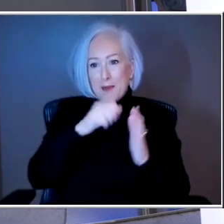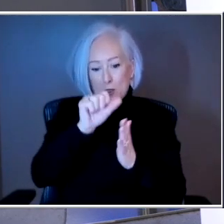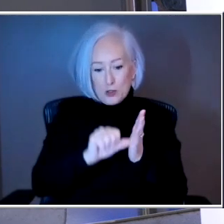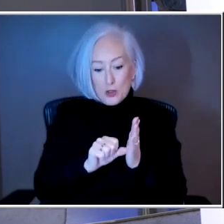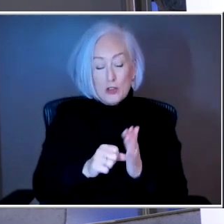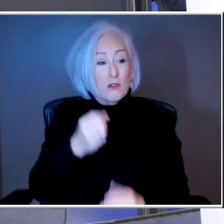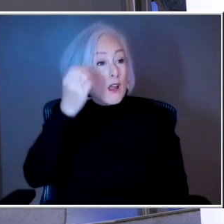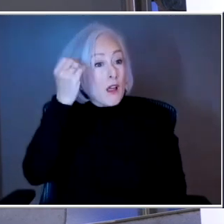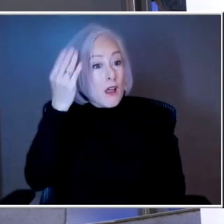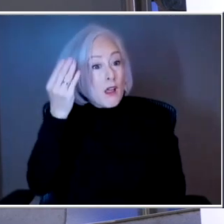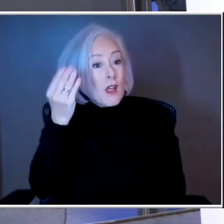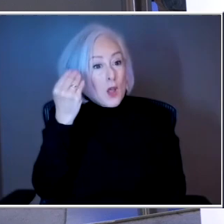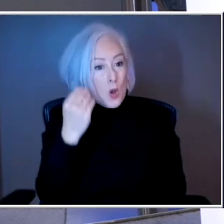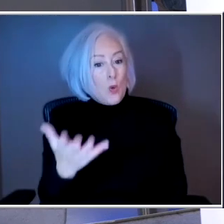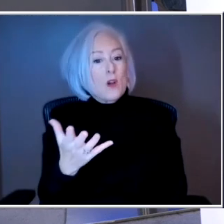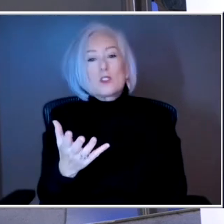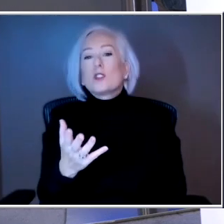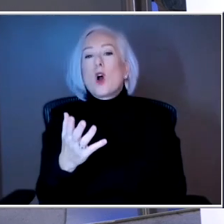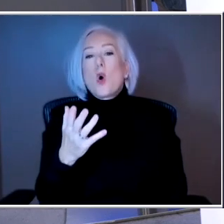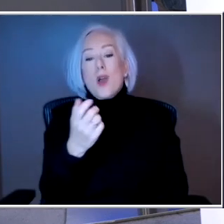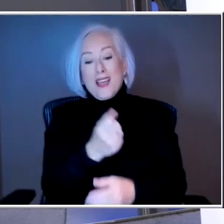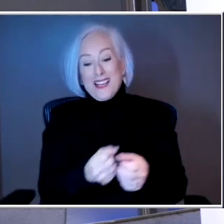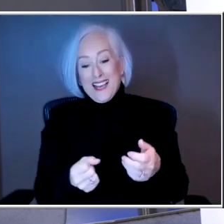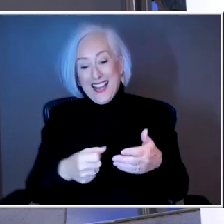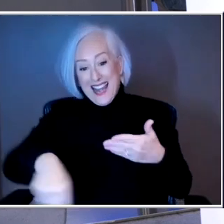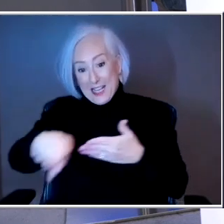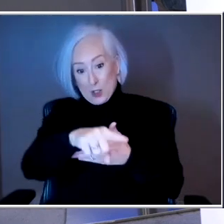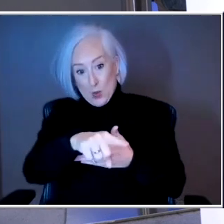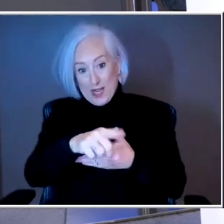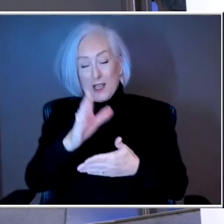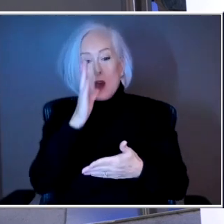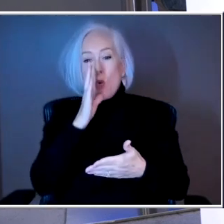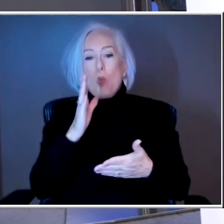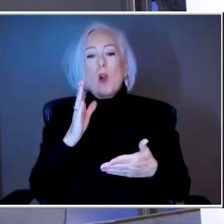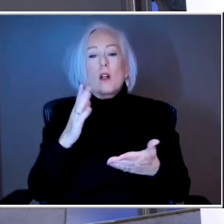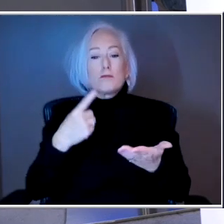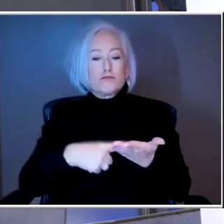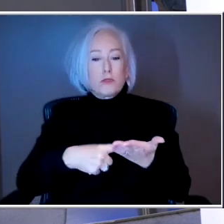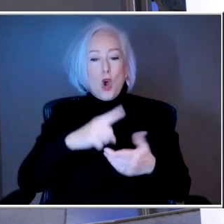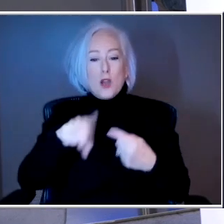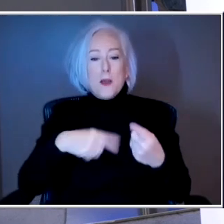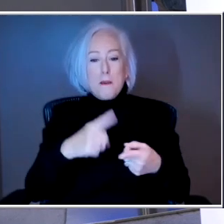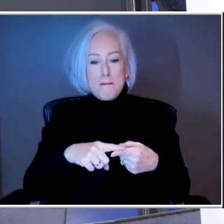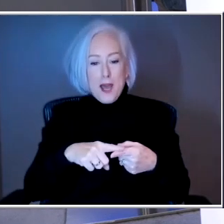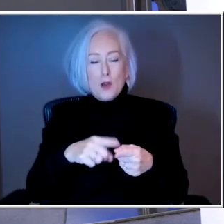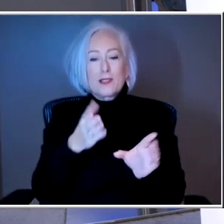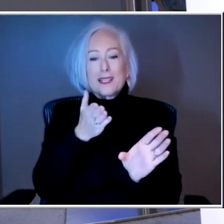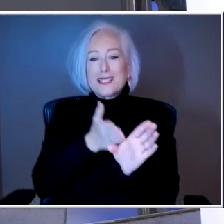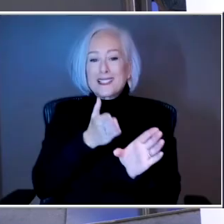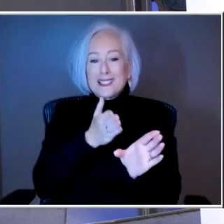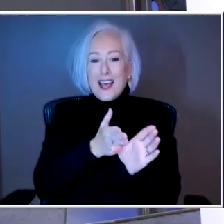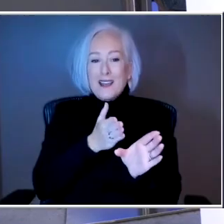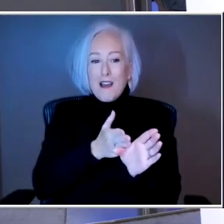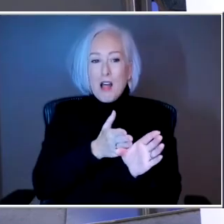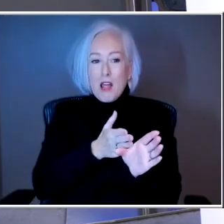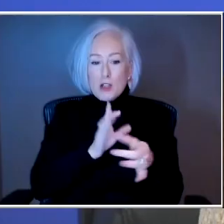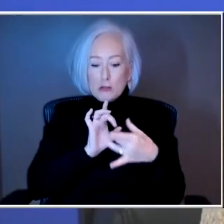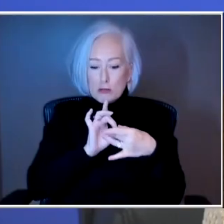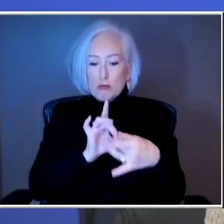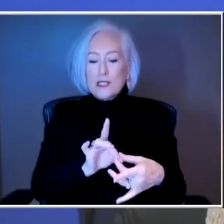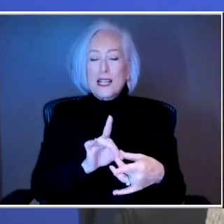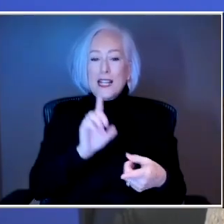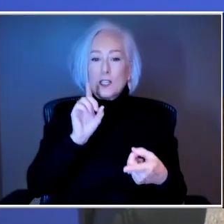next Friday talking about the psychological aspect of massive weight loss. But let's talk about it today. What was it like for you? I was